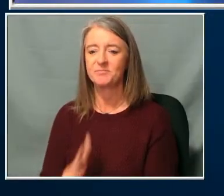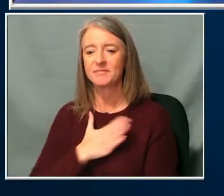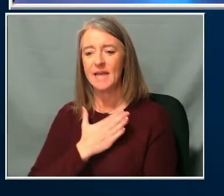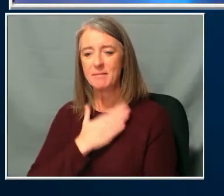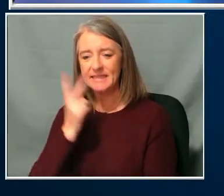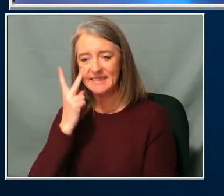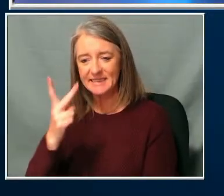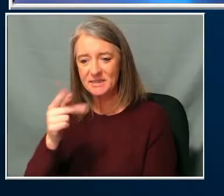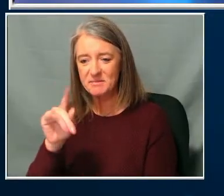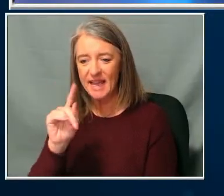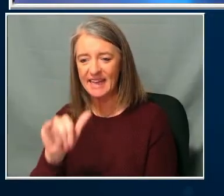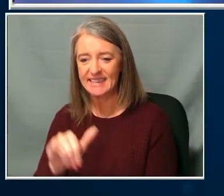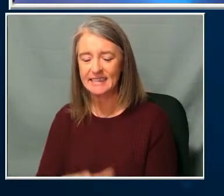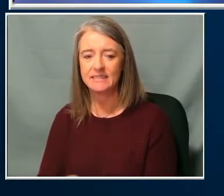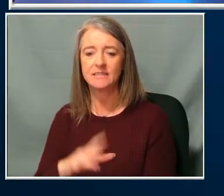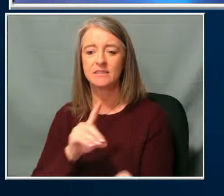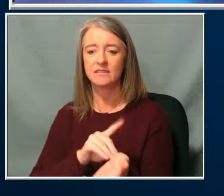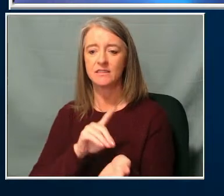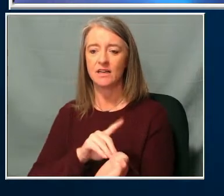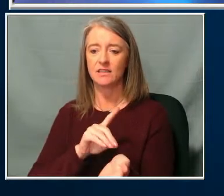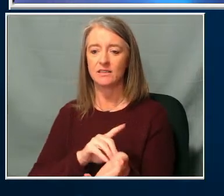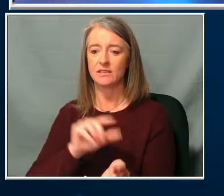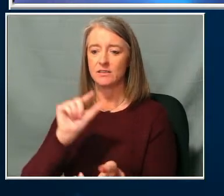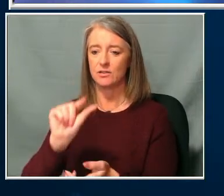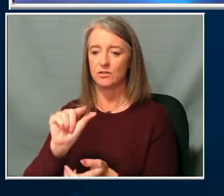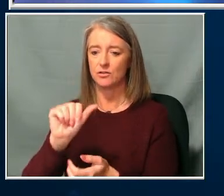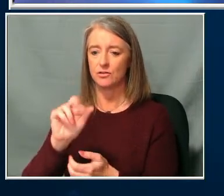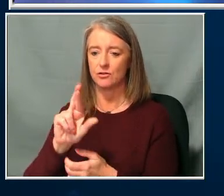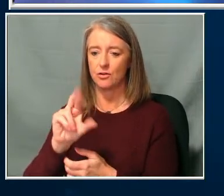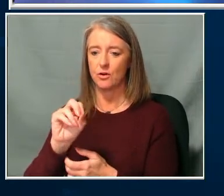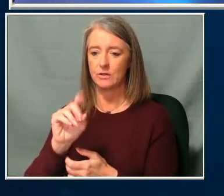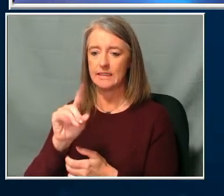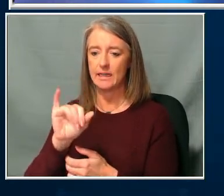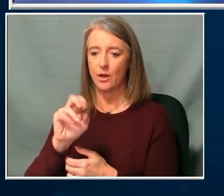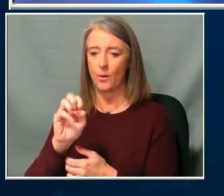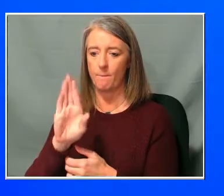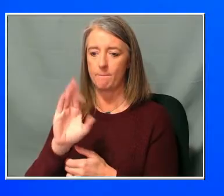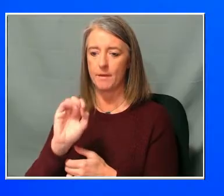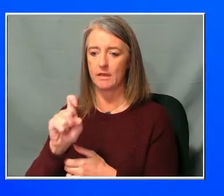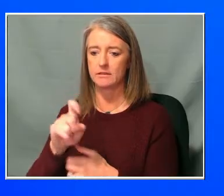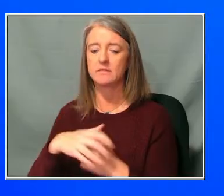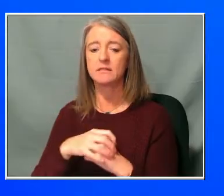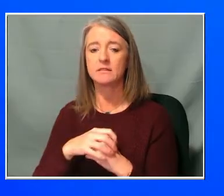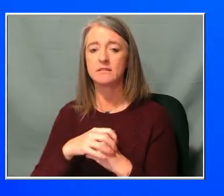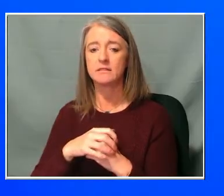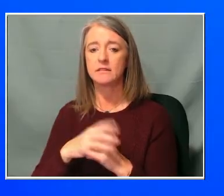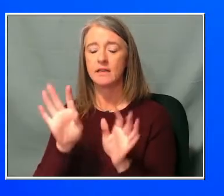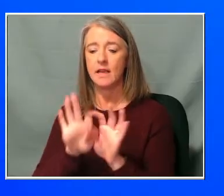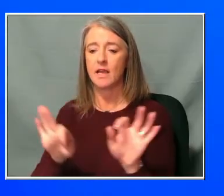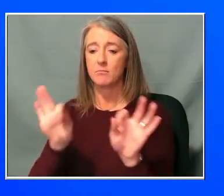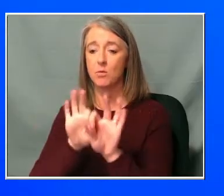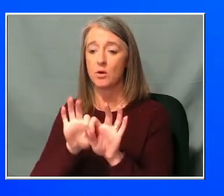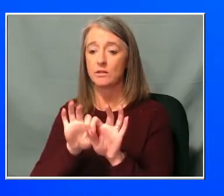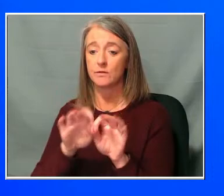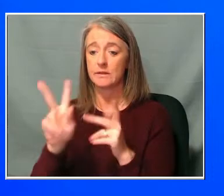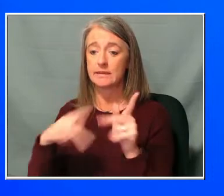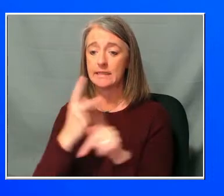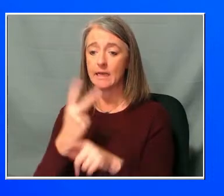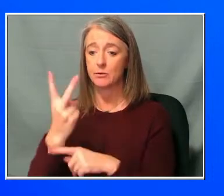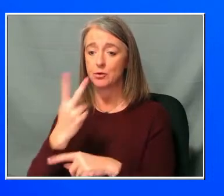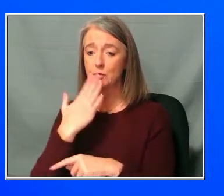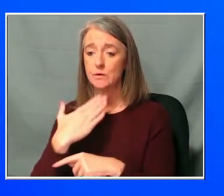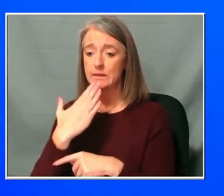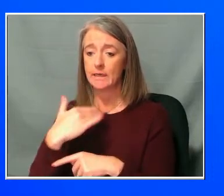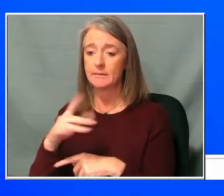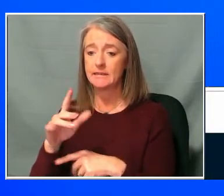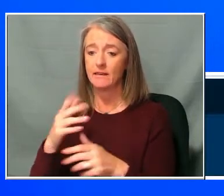so much. Dr. Gurdita-Botts, final thoughts from you today. I think the most important thing with type 2 diabetes is always to find something that